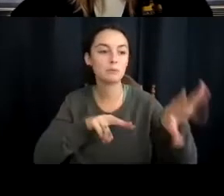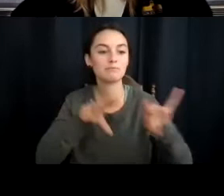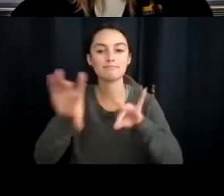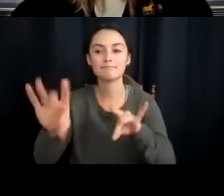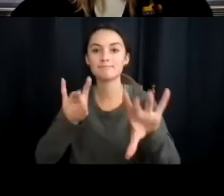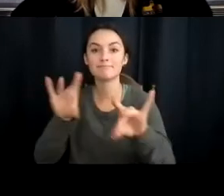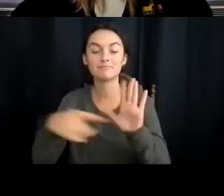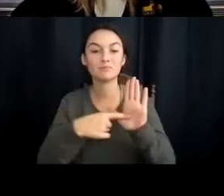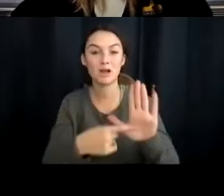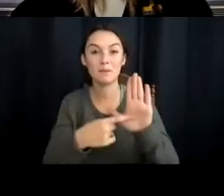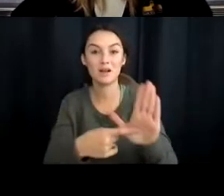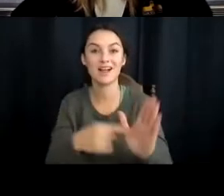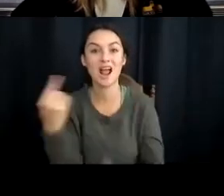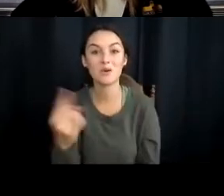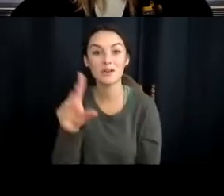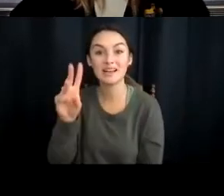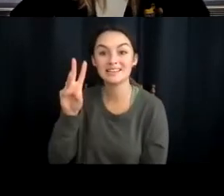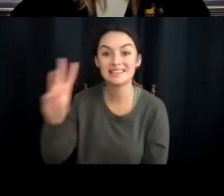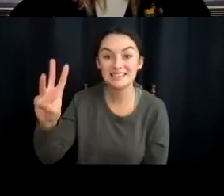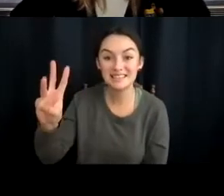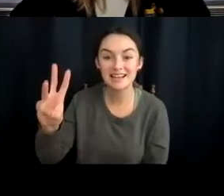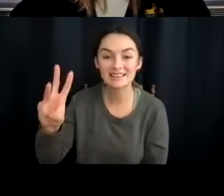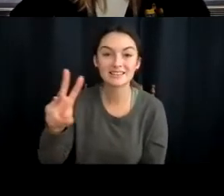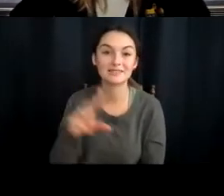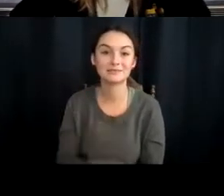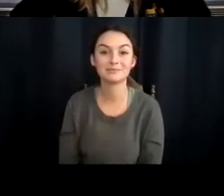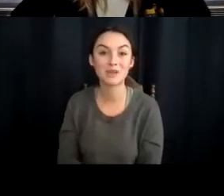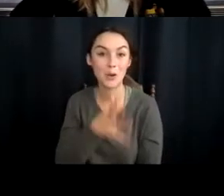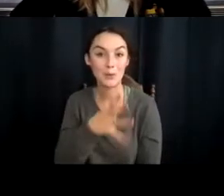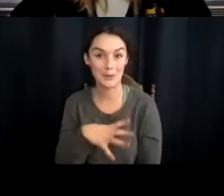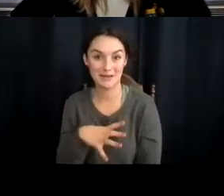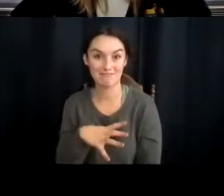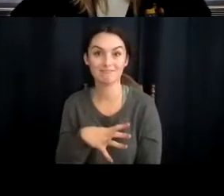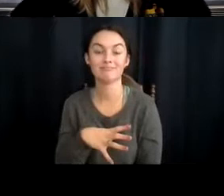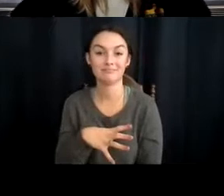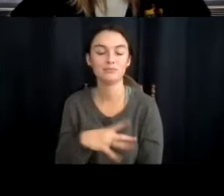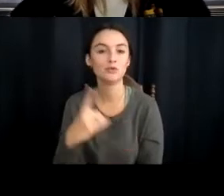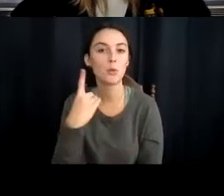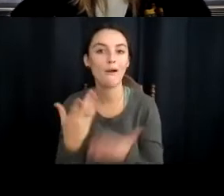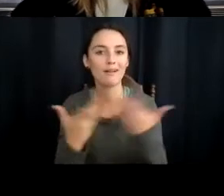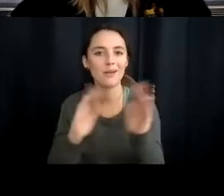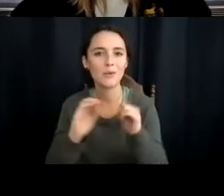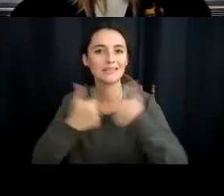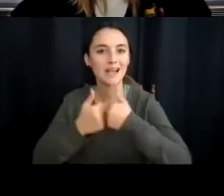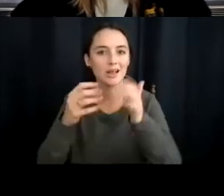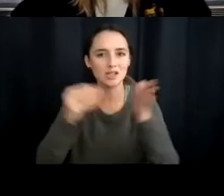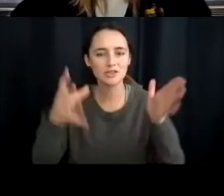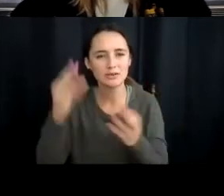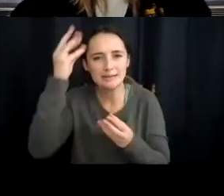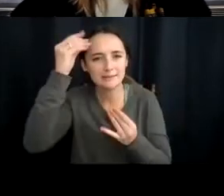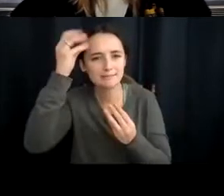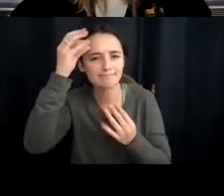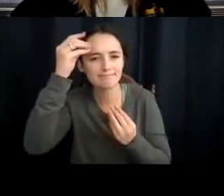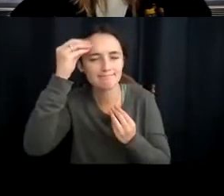only 6 of those names between both chambers are women. And so one thing, again, that we challenge students to think about is, if we were